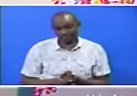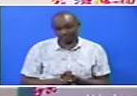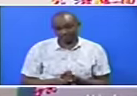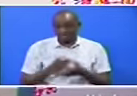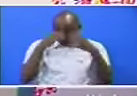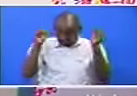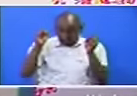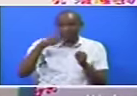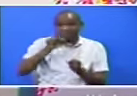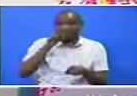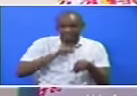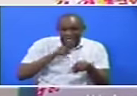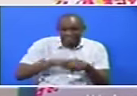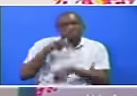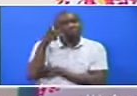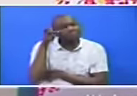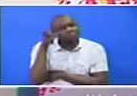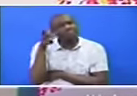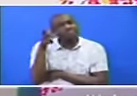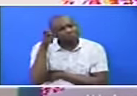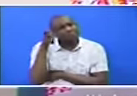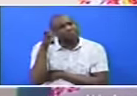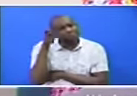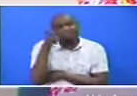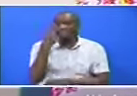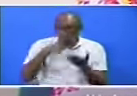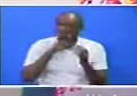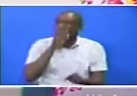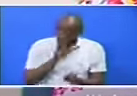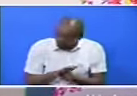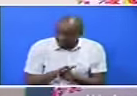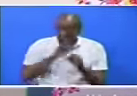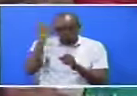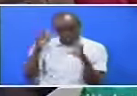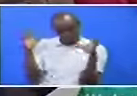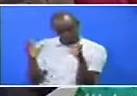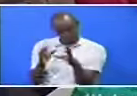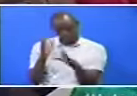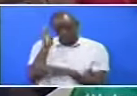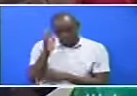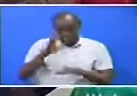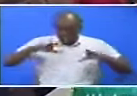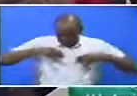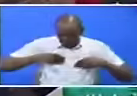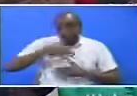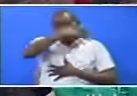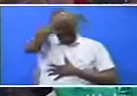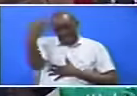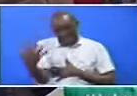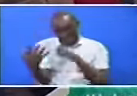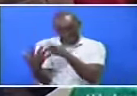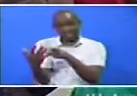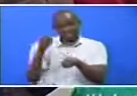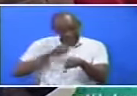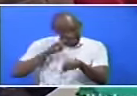The president, while receiving the hearty endorsement, promised that the Jubilee administration would accommodate Narc-Kenya if it